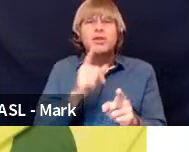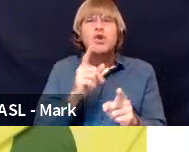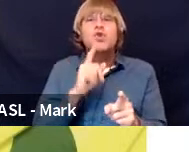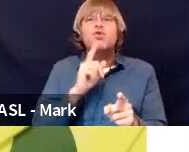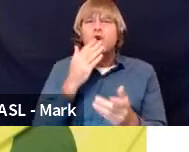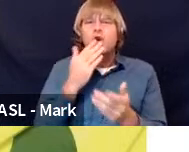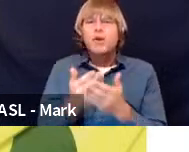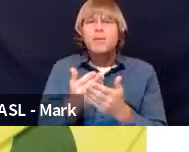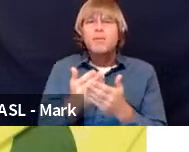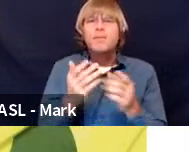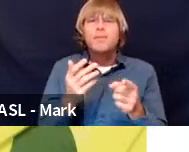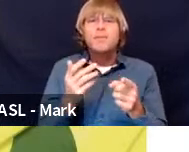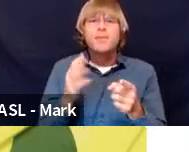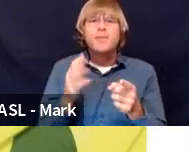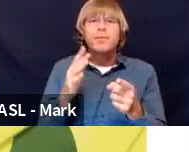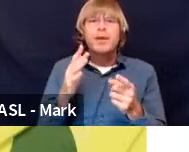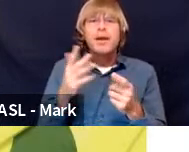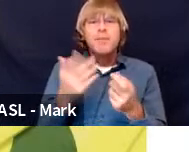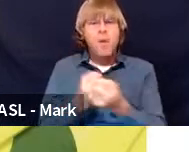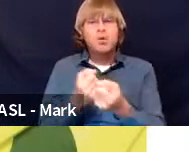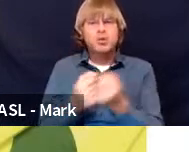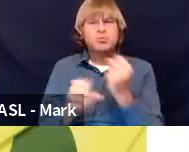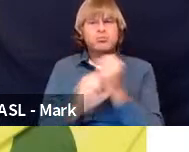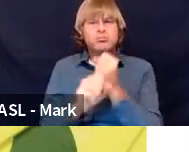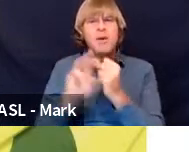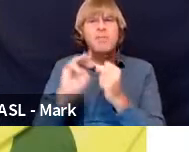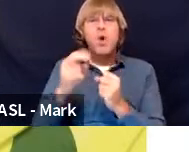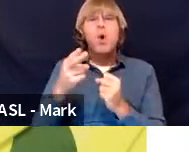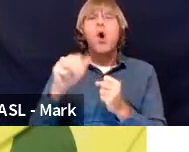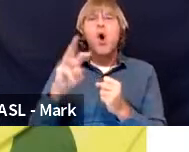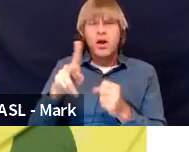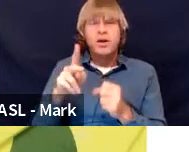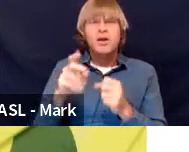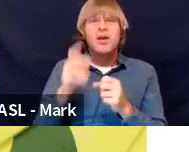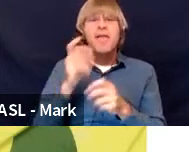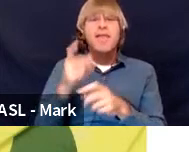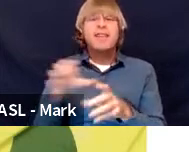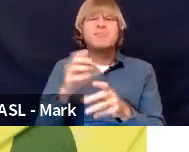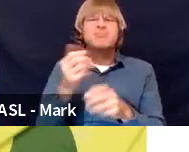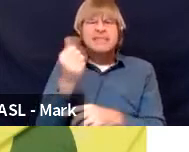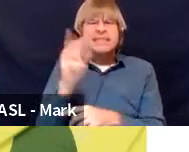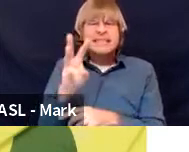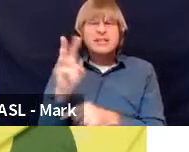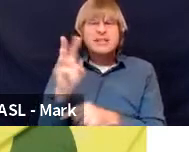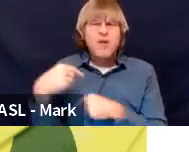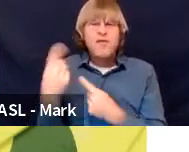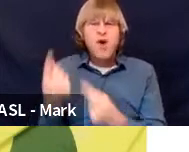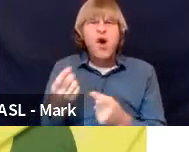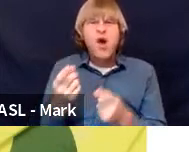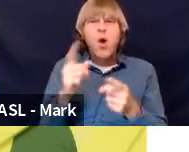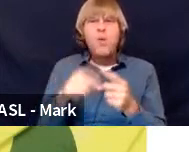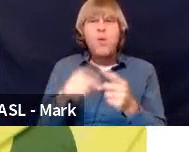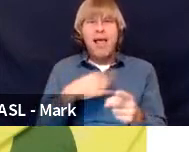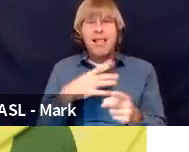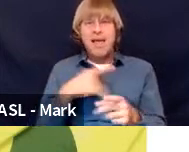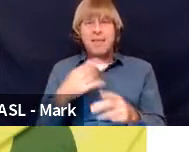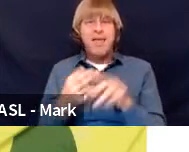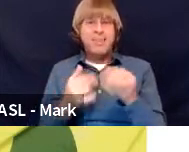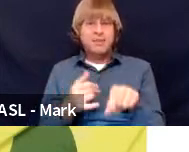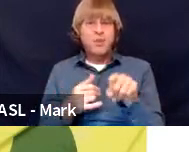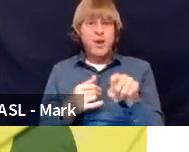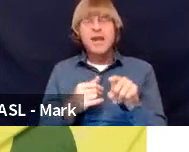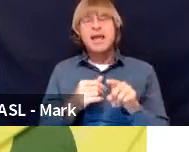great promotional piece Mohawk does featuring makers. They've done 16 so far. What I love about this particular